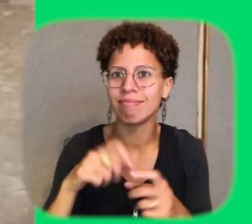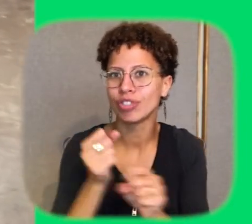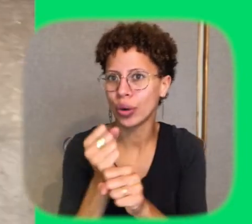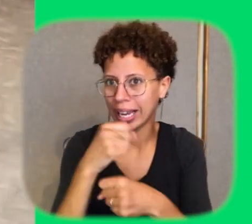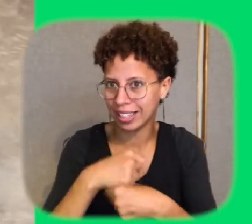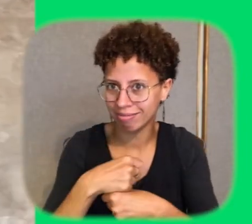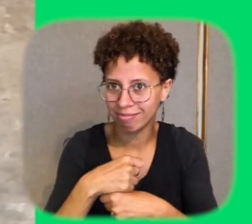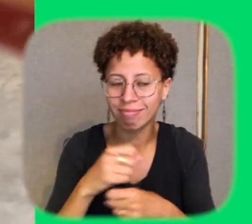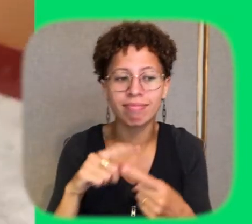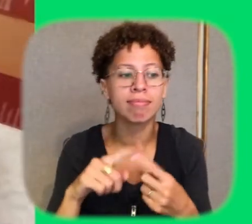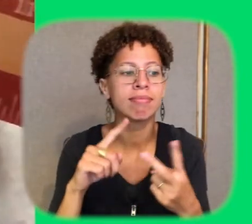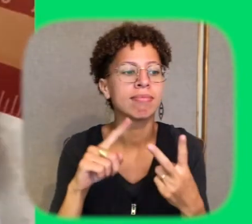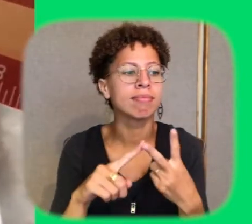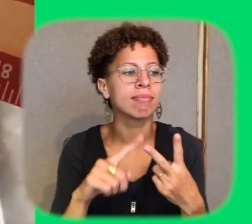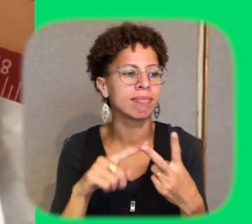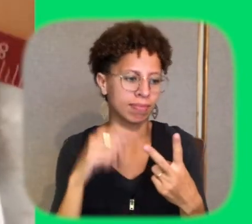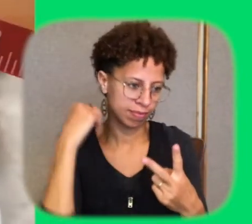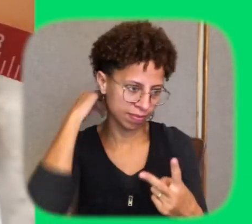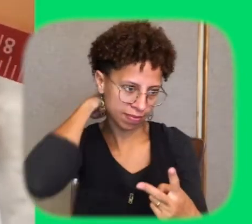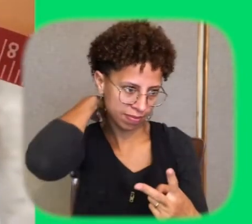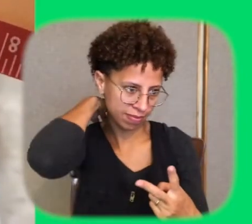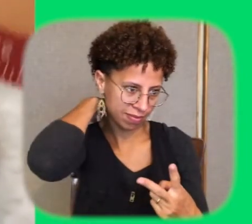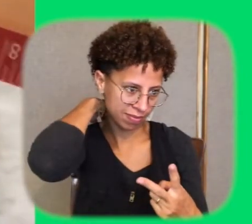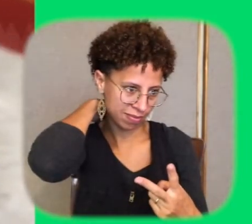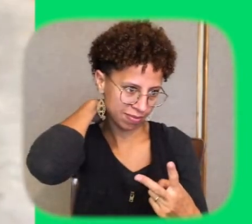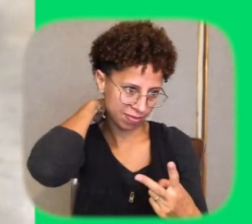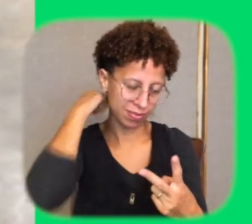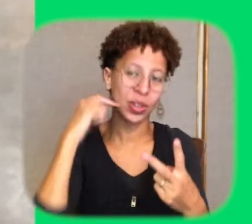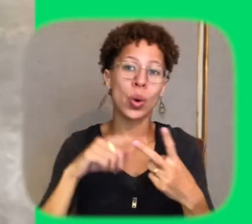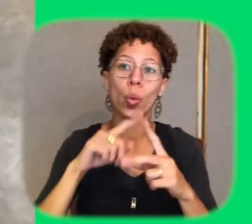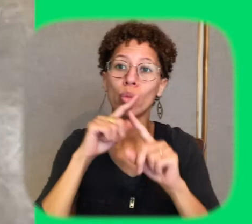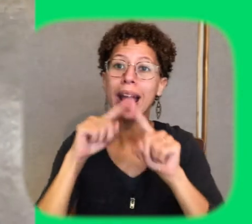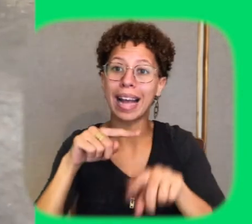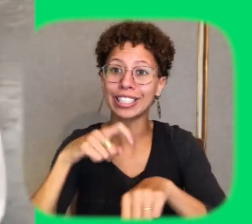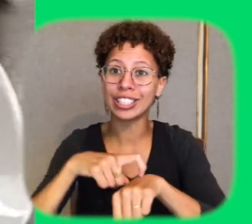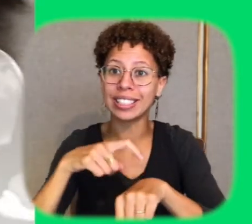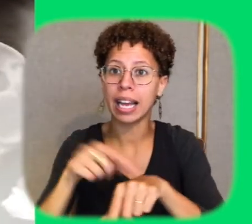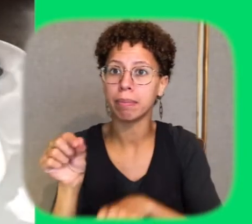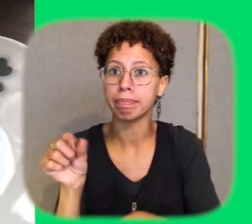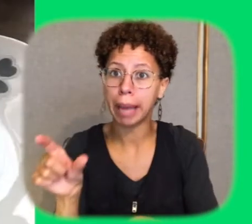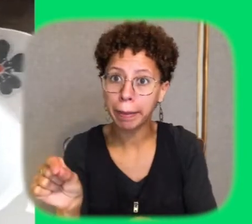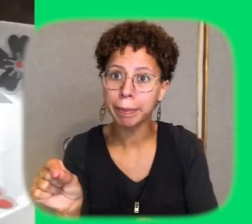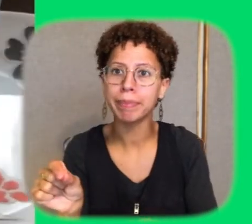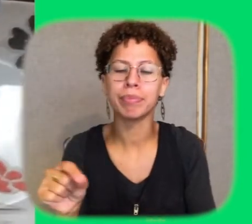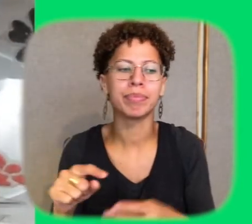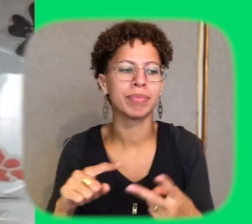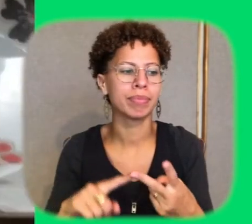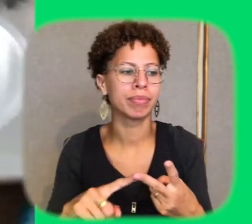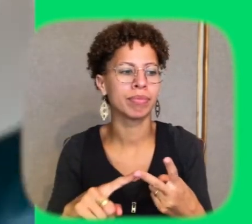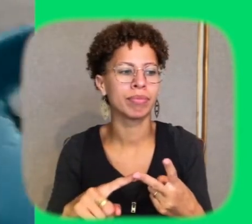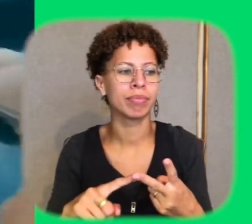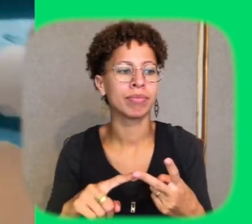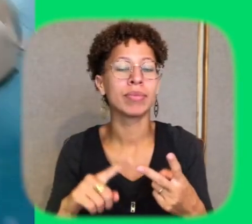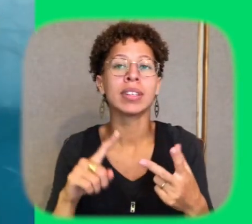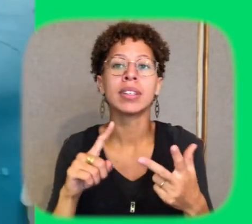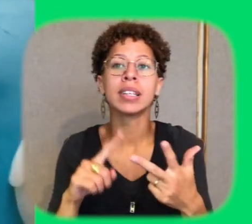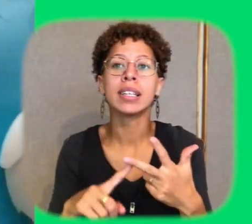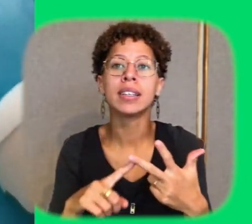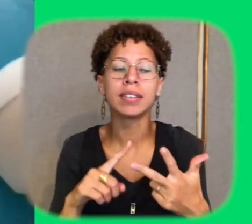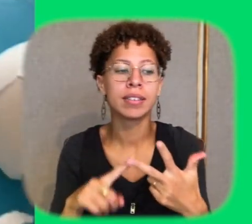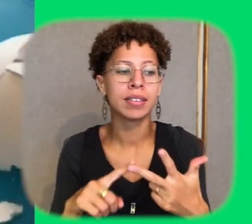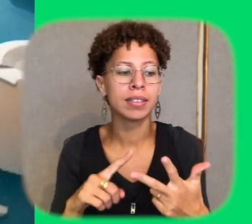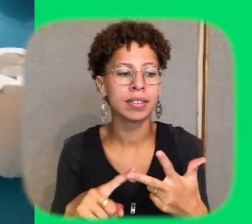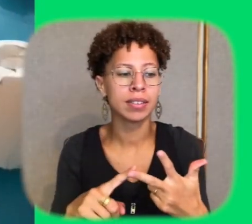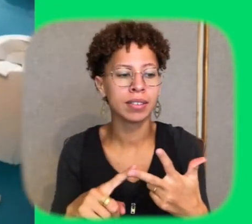you reaction time with the ruler. I want to do this again. We showed you the strength